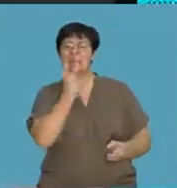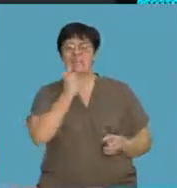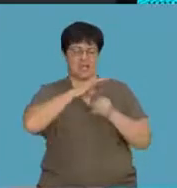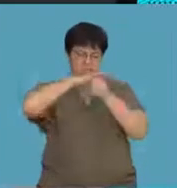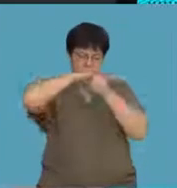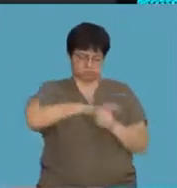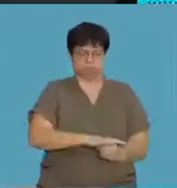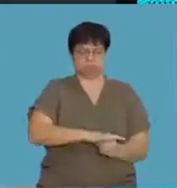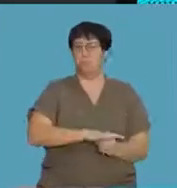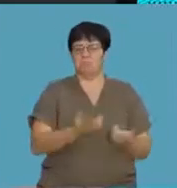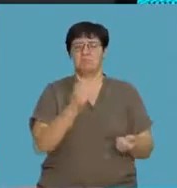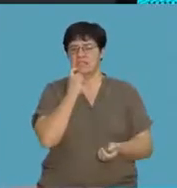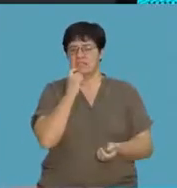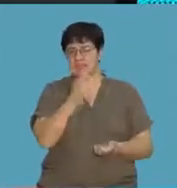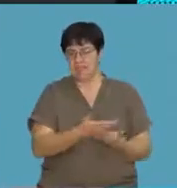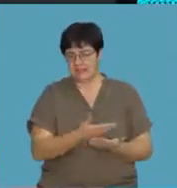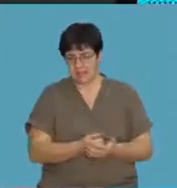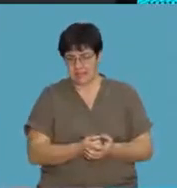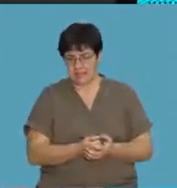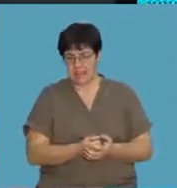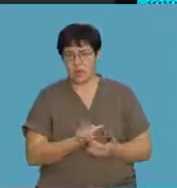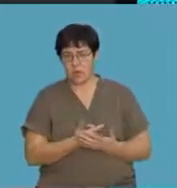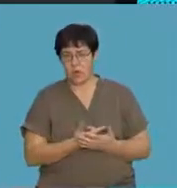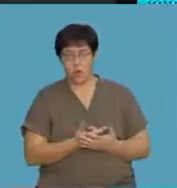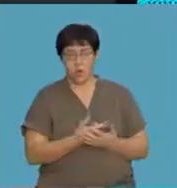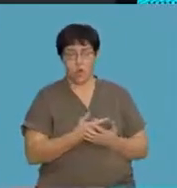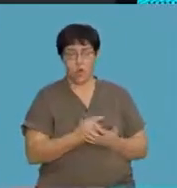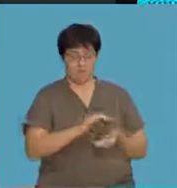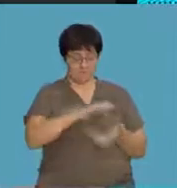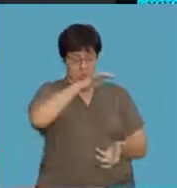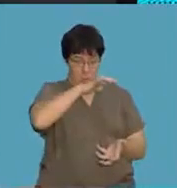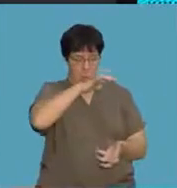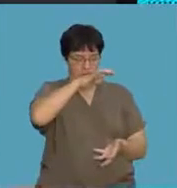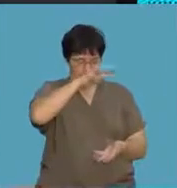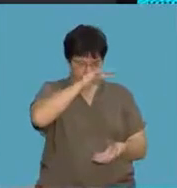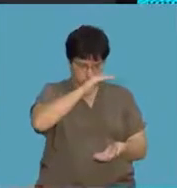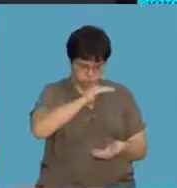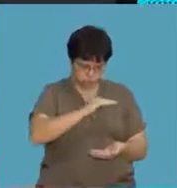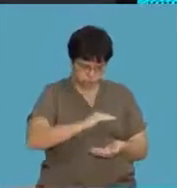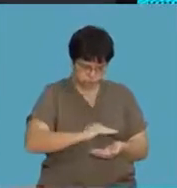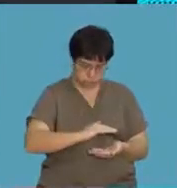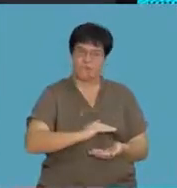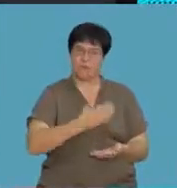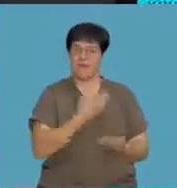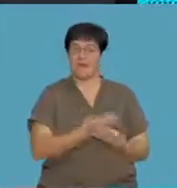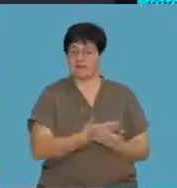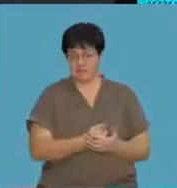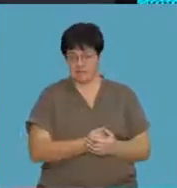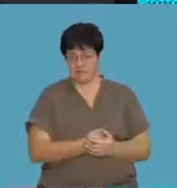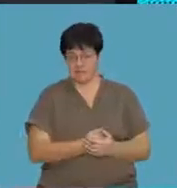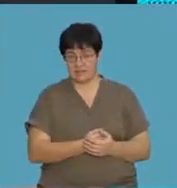it's easy to compress a gas, so it can occupy a lesser volume. So that is possible, which